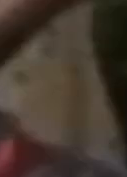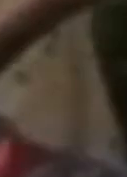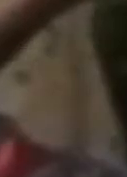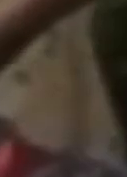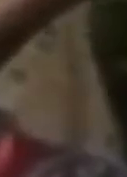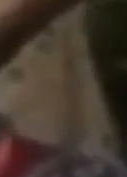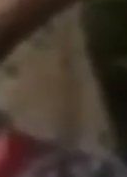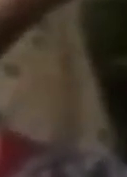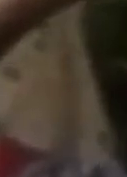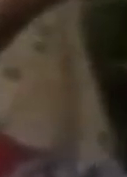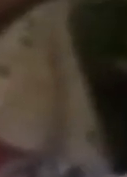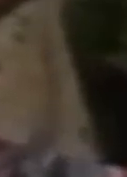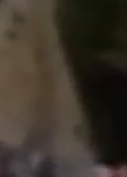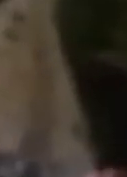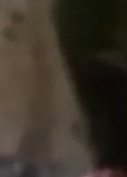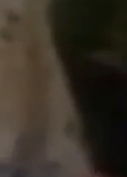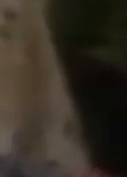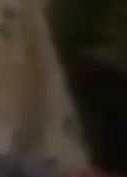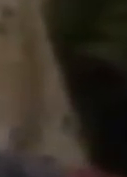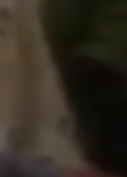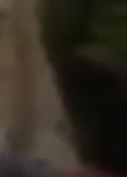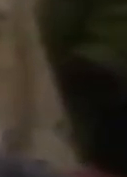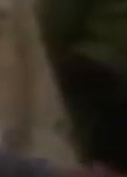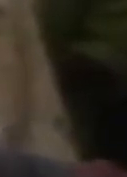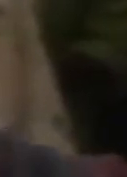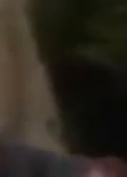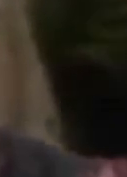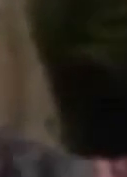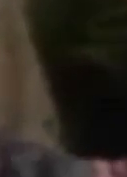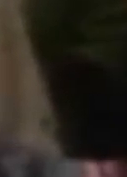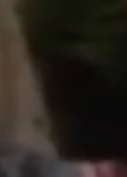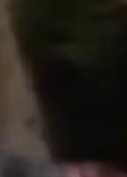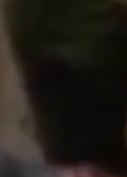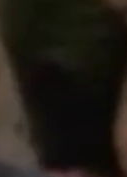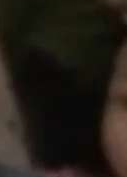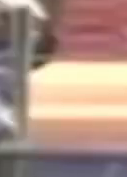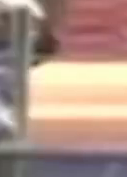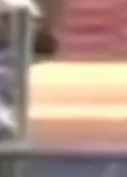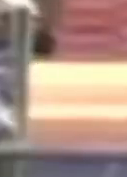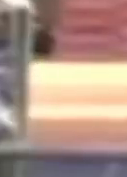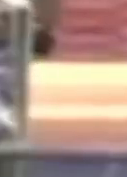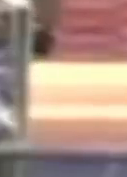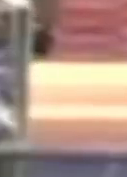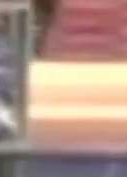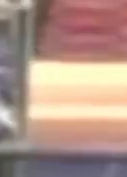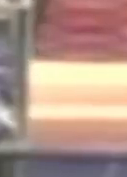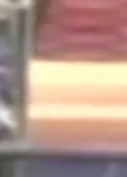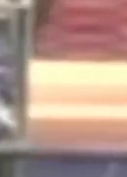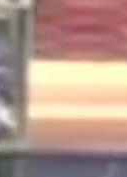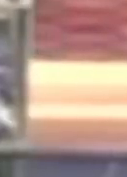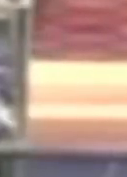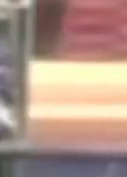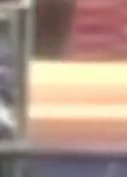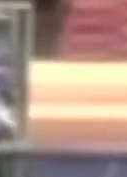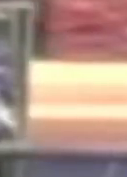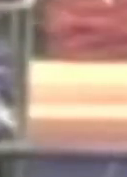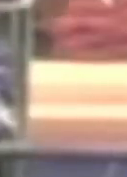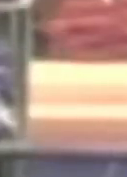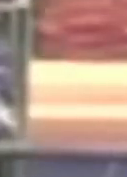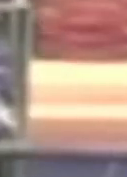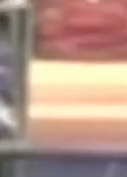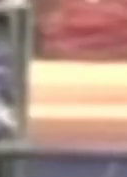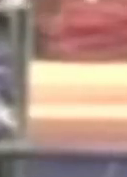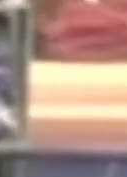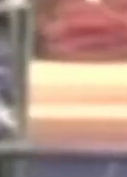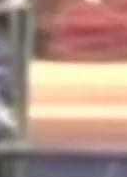at the back, confirm it. There in the middle, confirm it. Over here in the front, confirm it. And everywhere you are hearing the